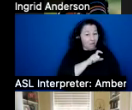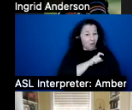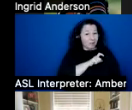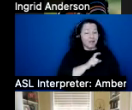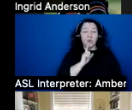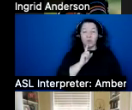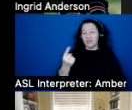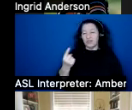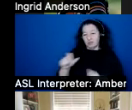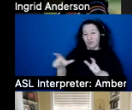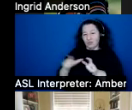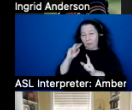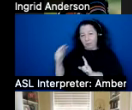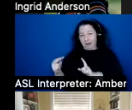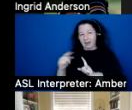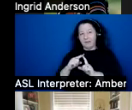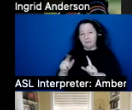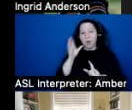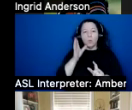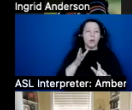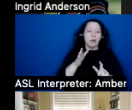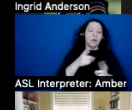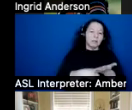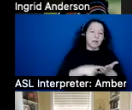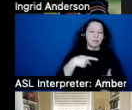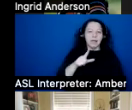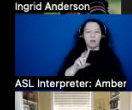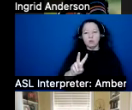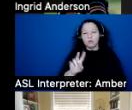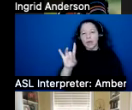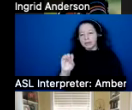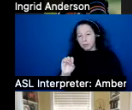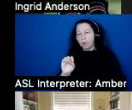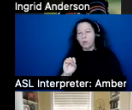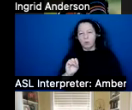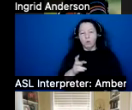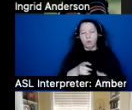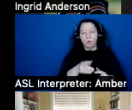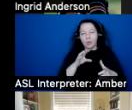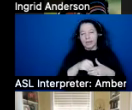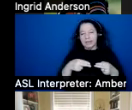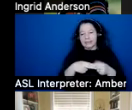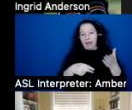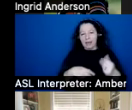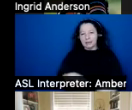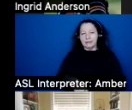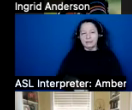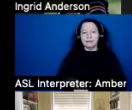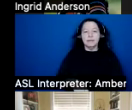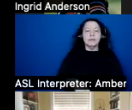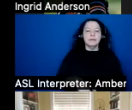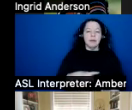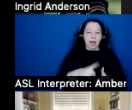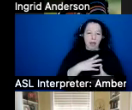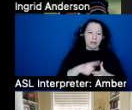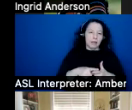tribal perspective, but we're going to go into PL 280 in these slides and then federal jurisdiction. So we're